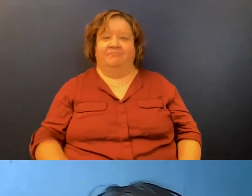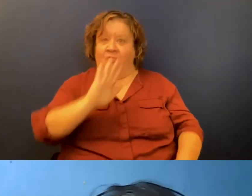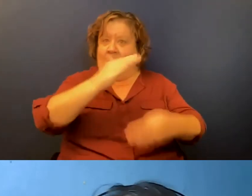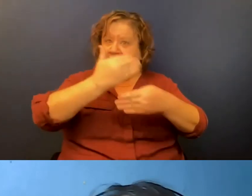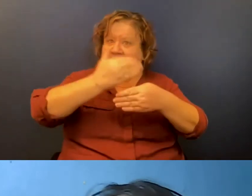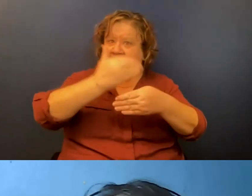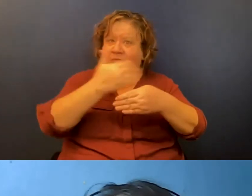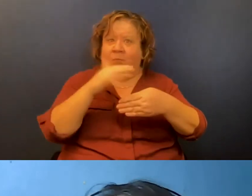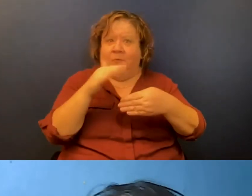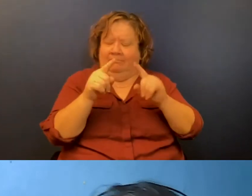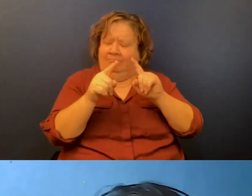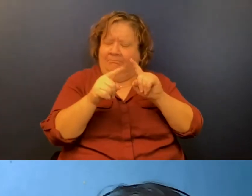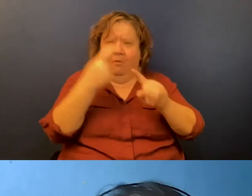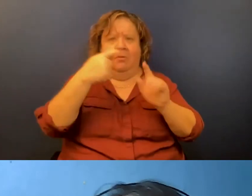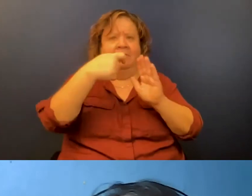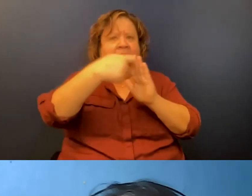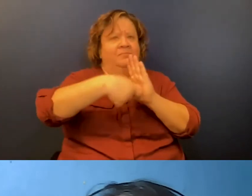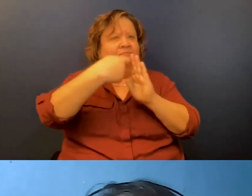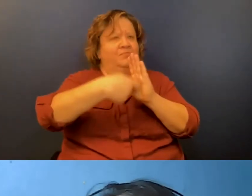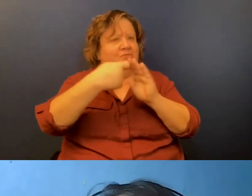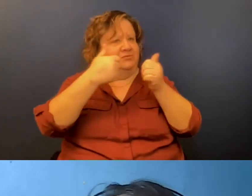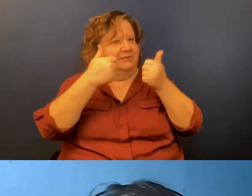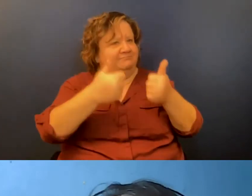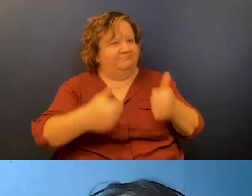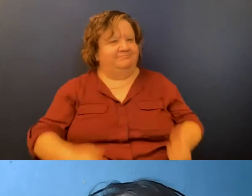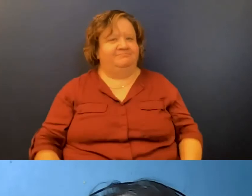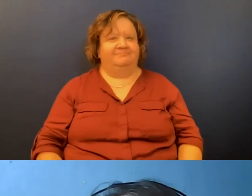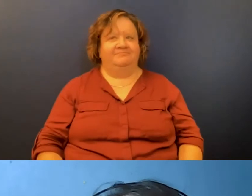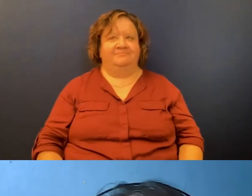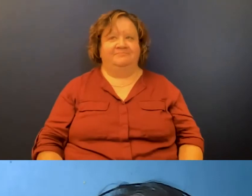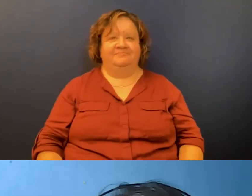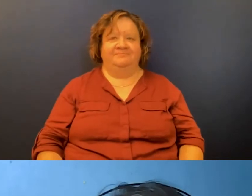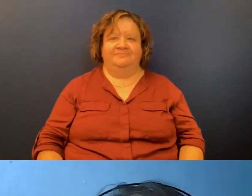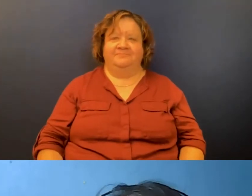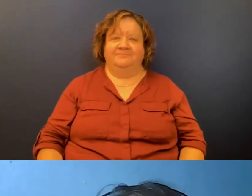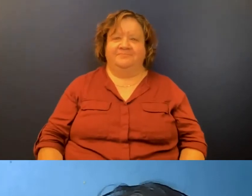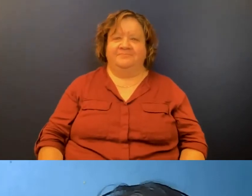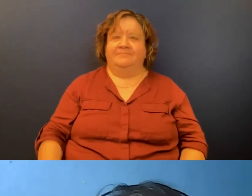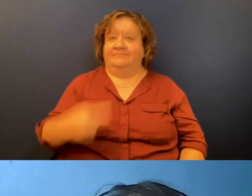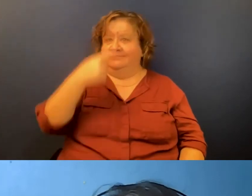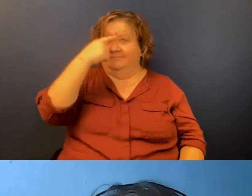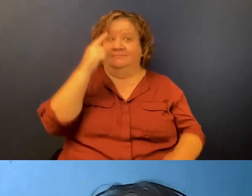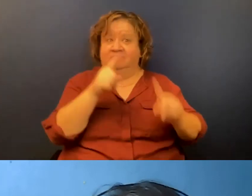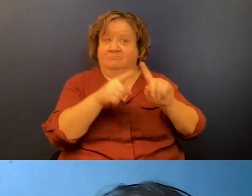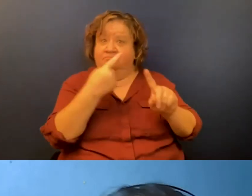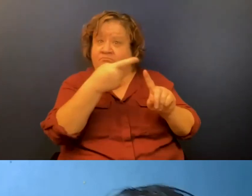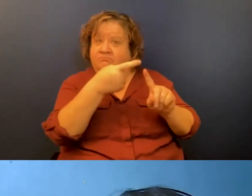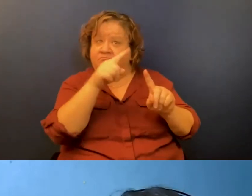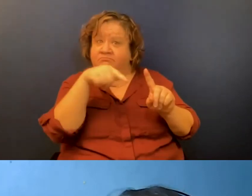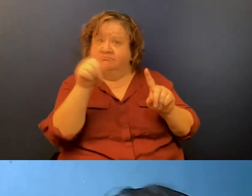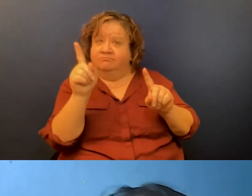is very important to stress, as you were saying, that theater, as